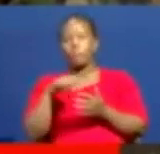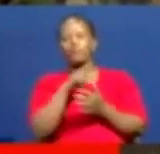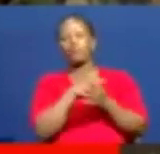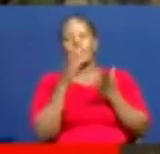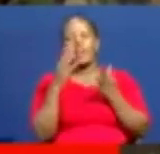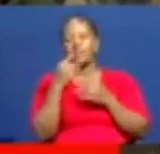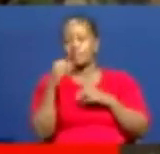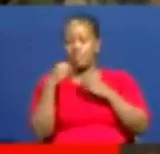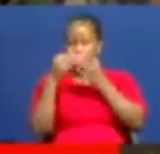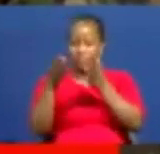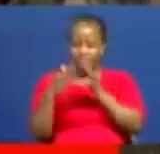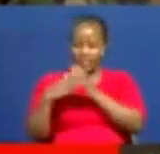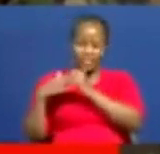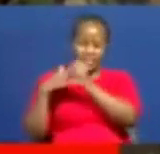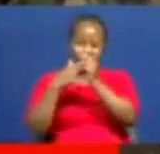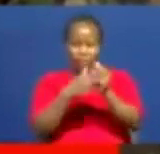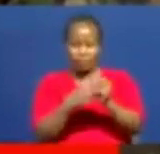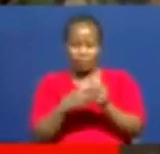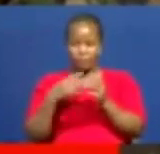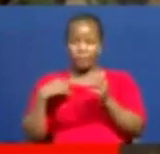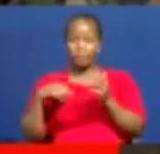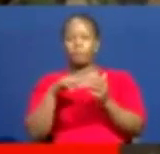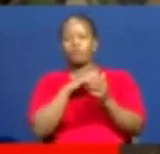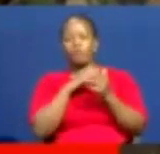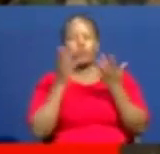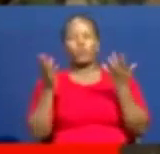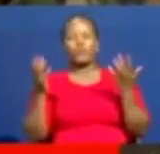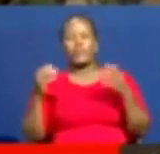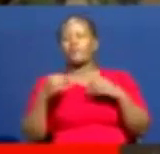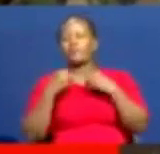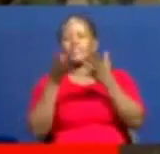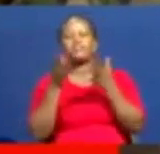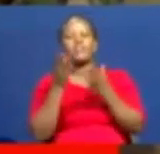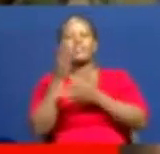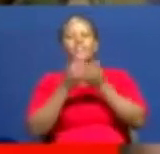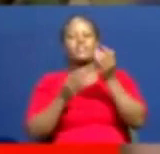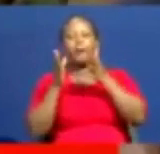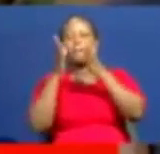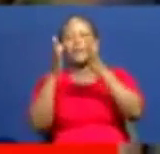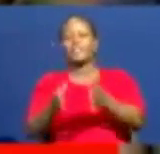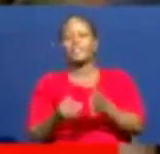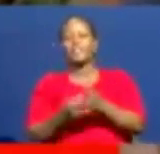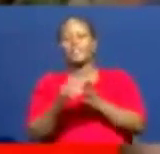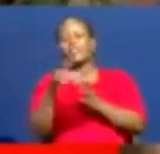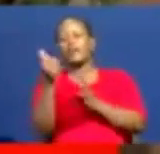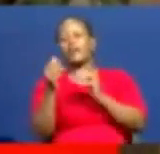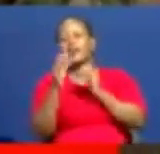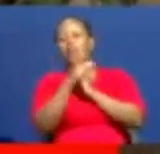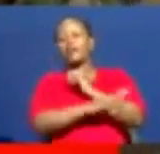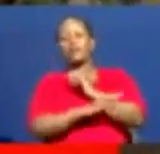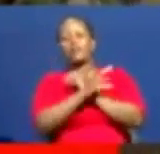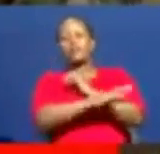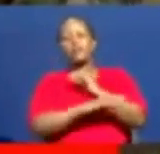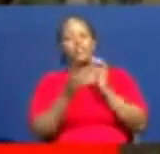leadership. We are providing some of the personnel. Other countries are providing other